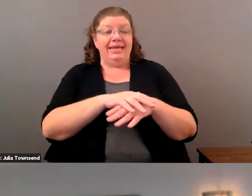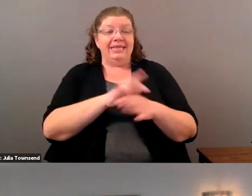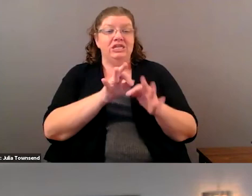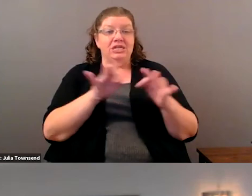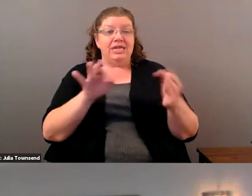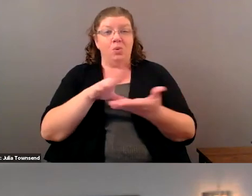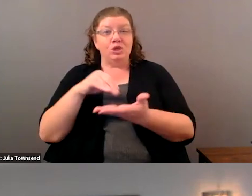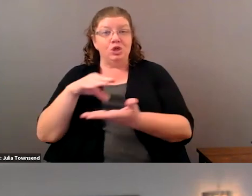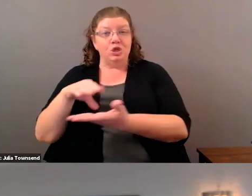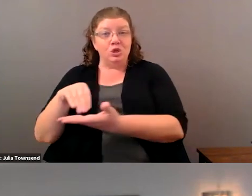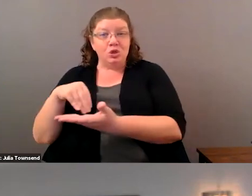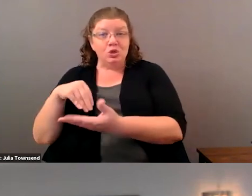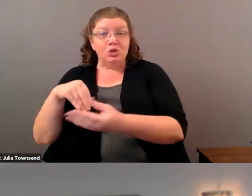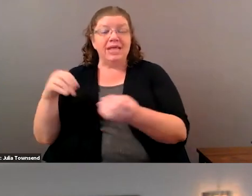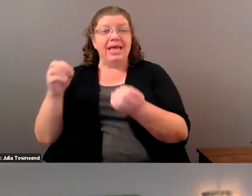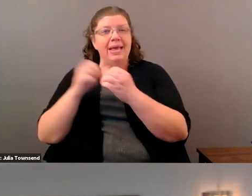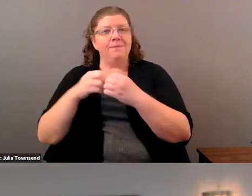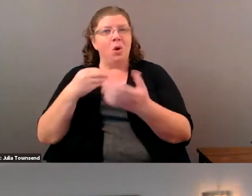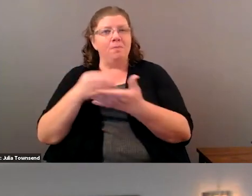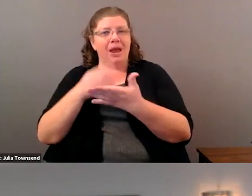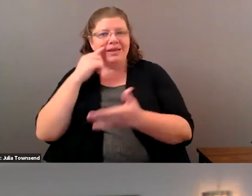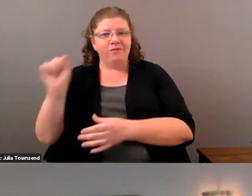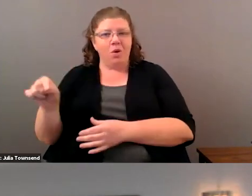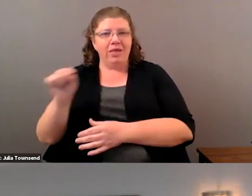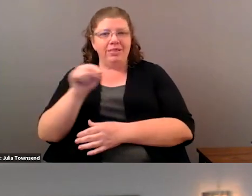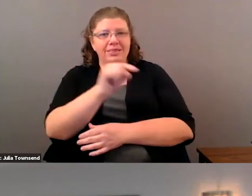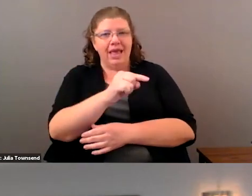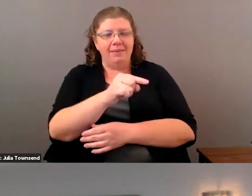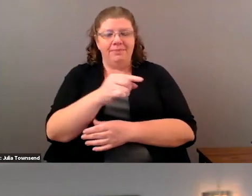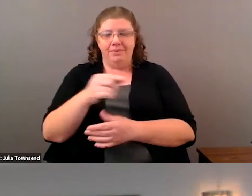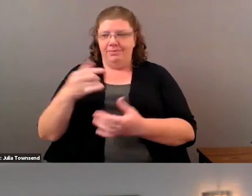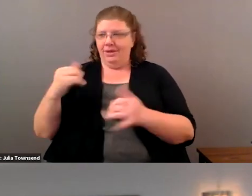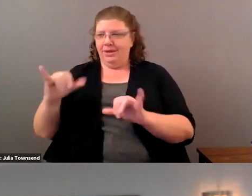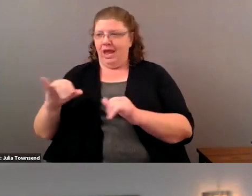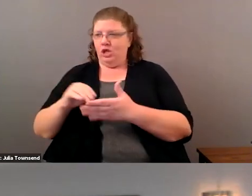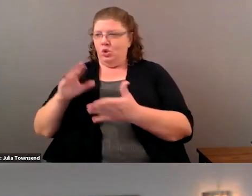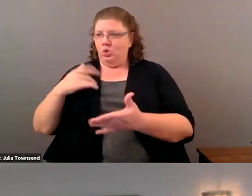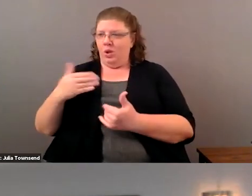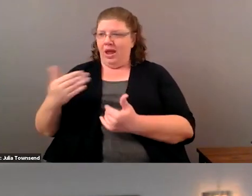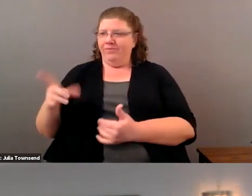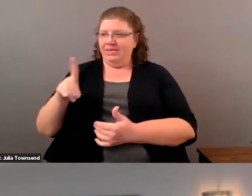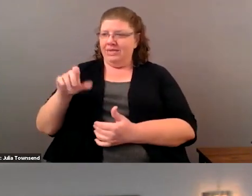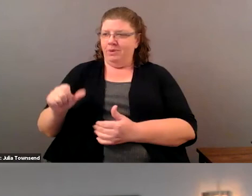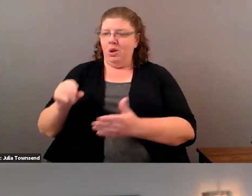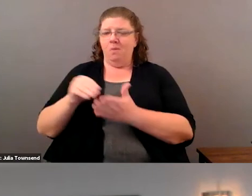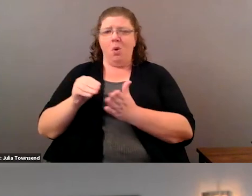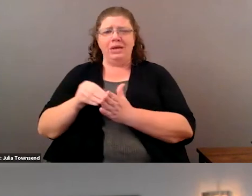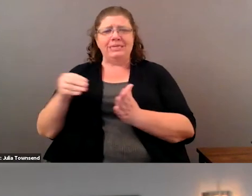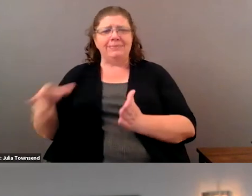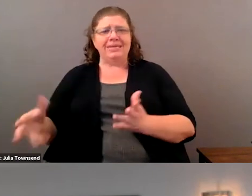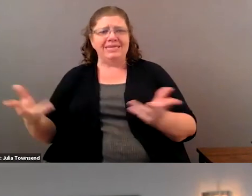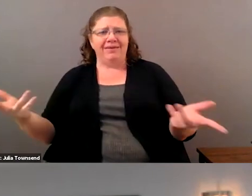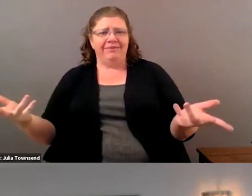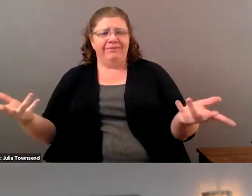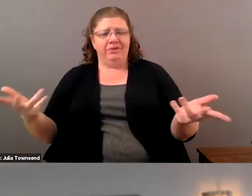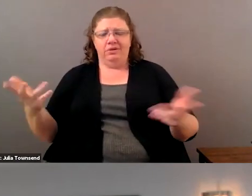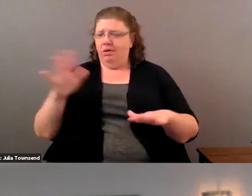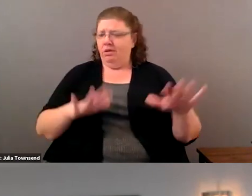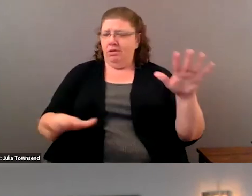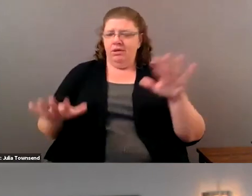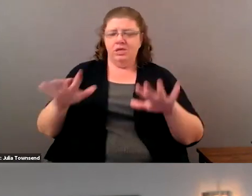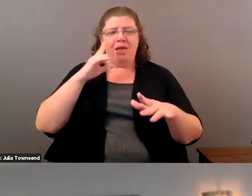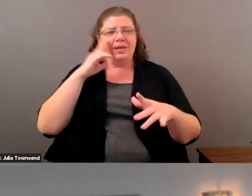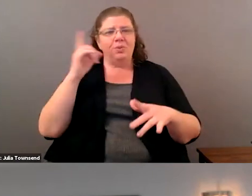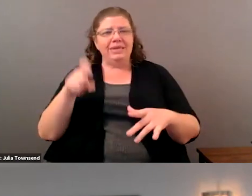get more for them, and yet students with disabilities actually are more expensive. And so I think we do need to,